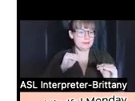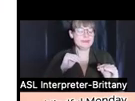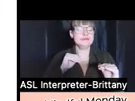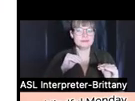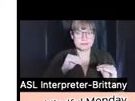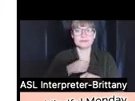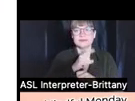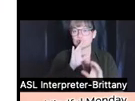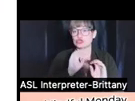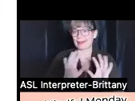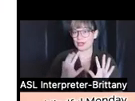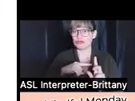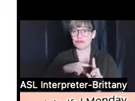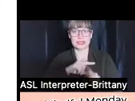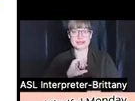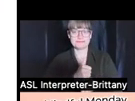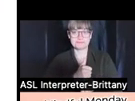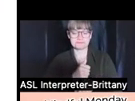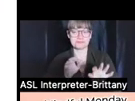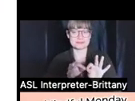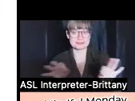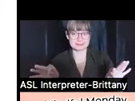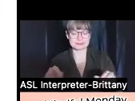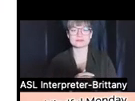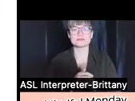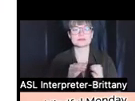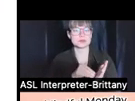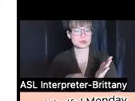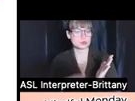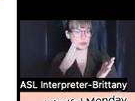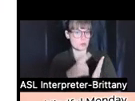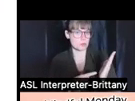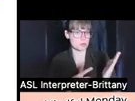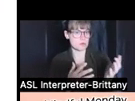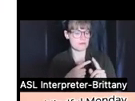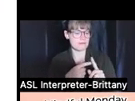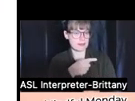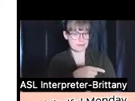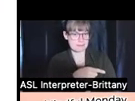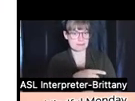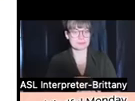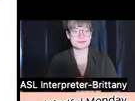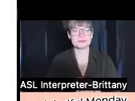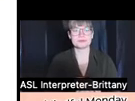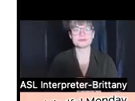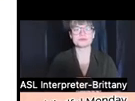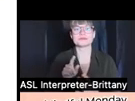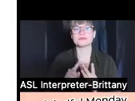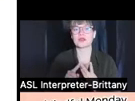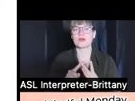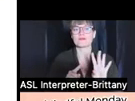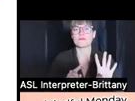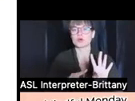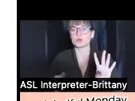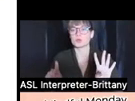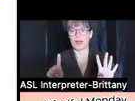that are clear and positively stated so that our students know what we want from them. The idea of 4-to-1 connection over correction, which is that